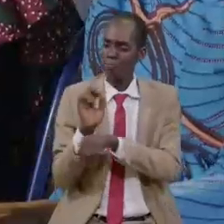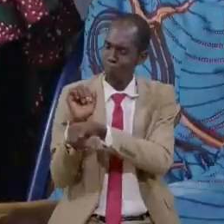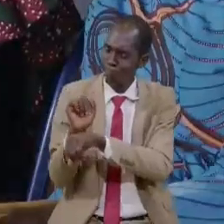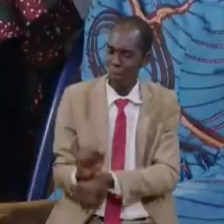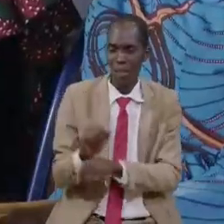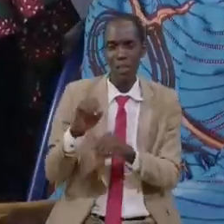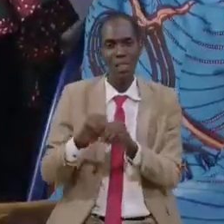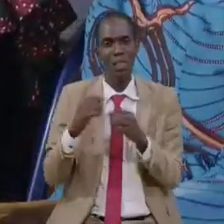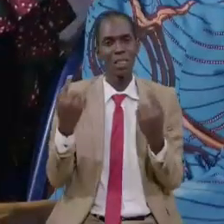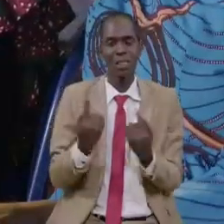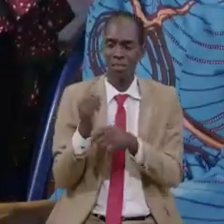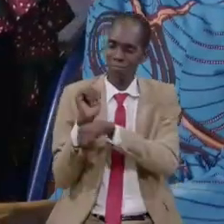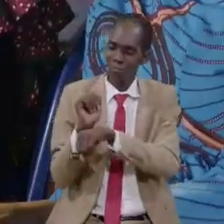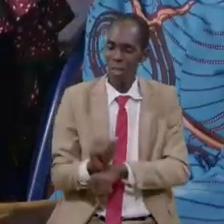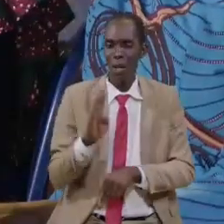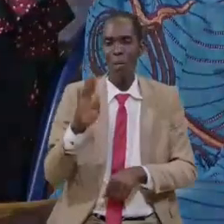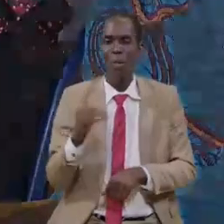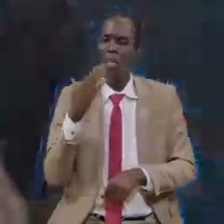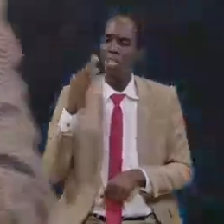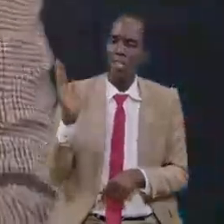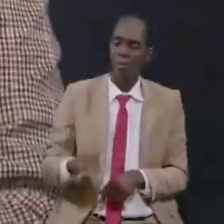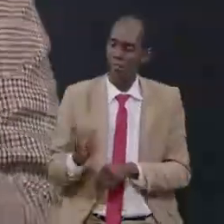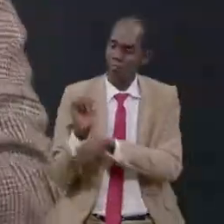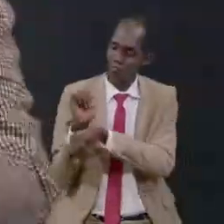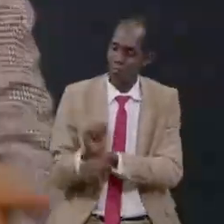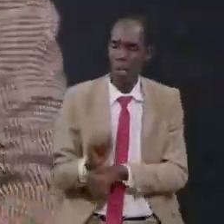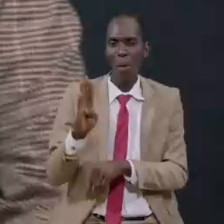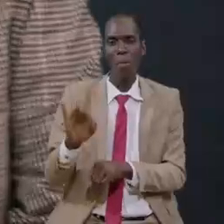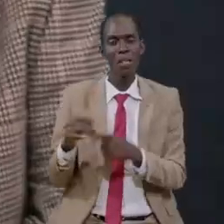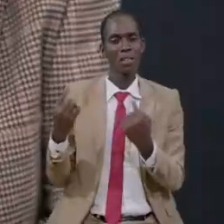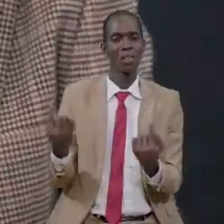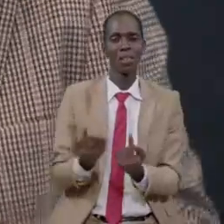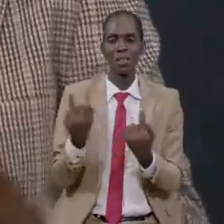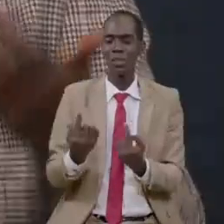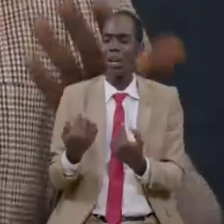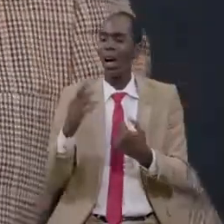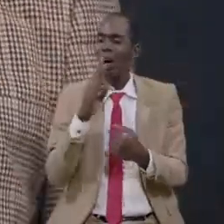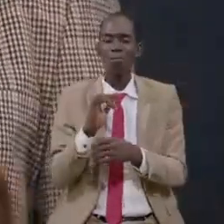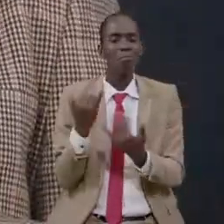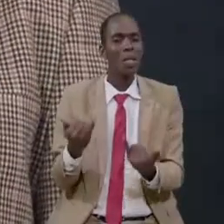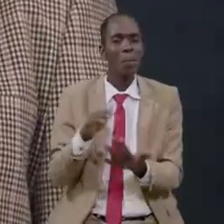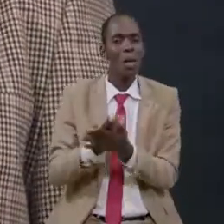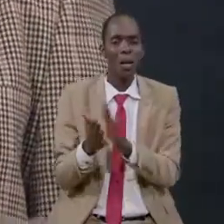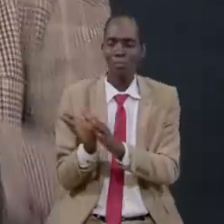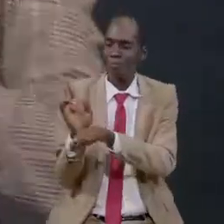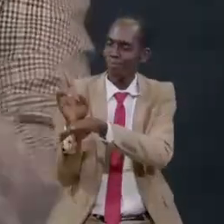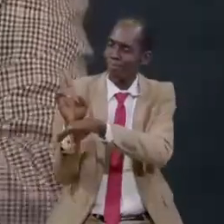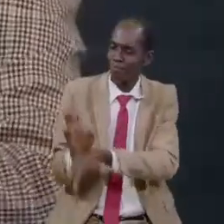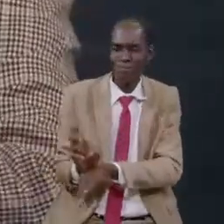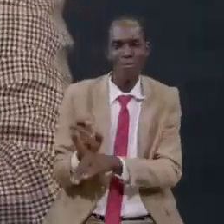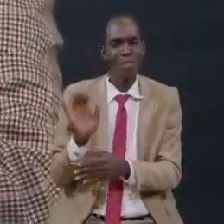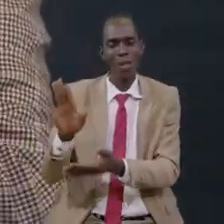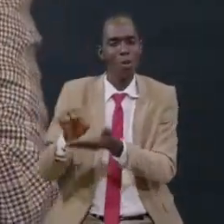evil. They're bound by sin. They're used to that. That's their habit. And they